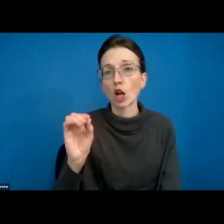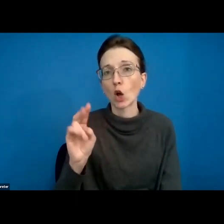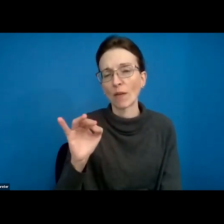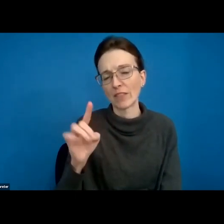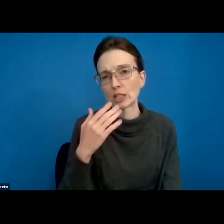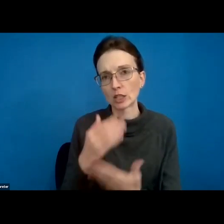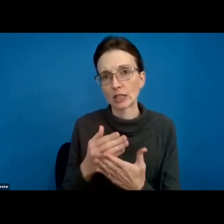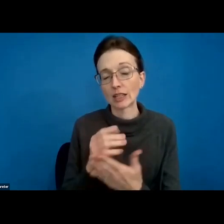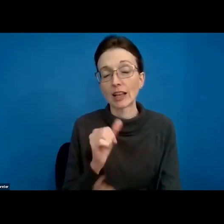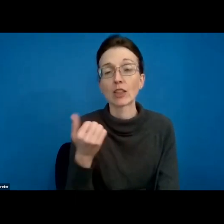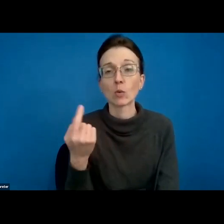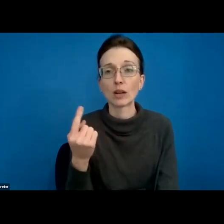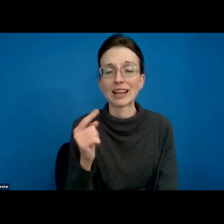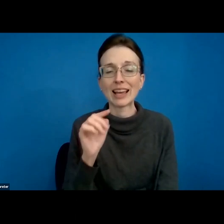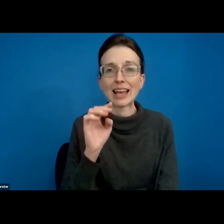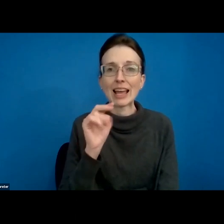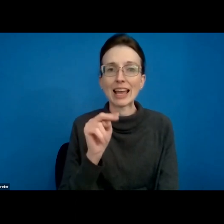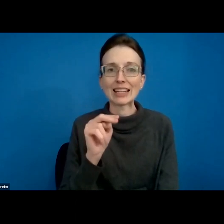is NEIS void.